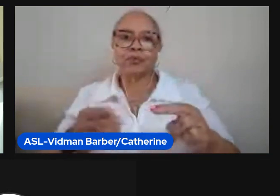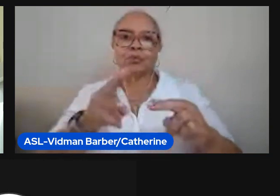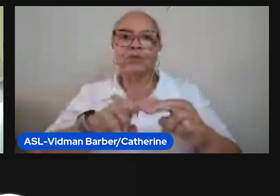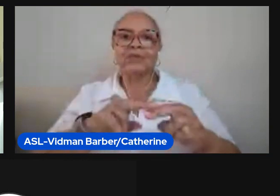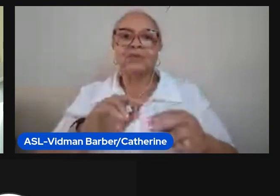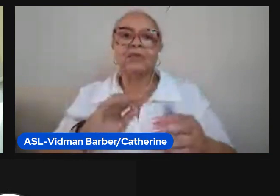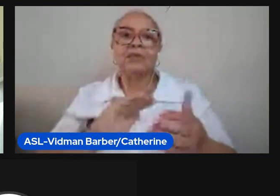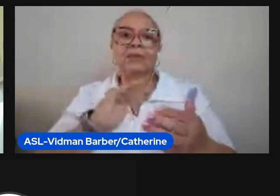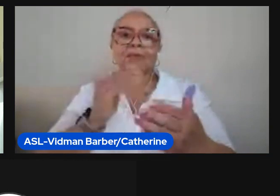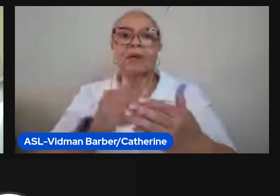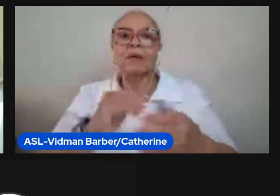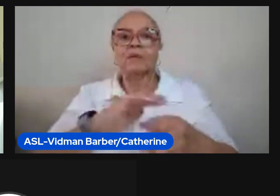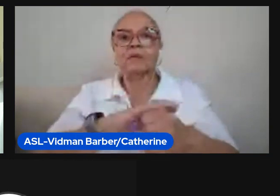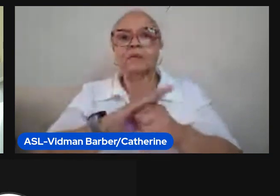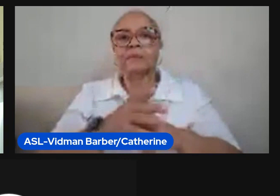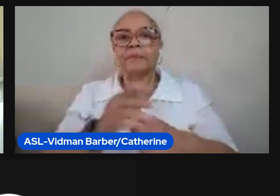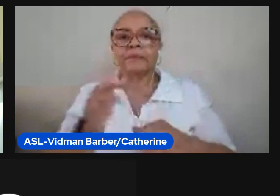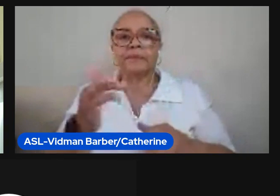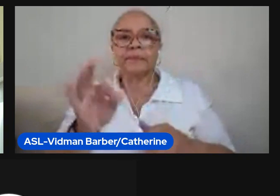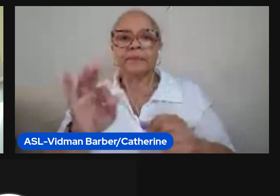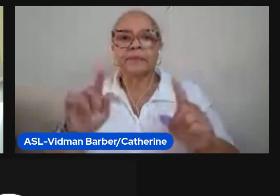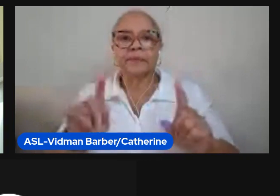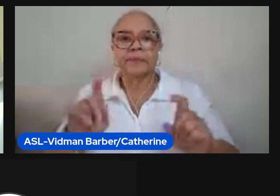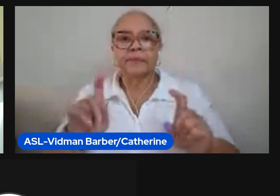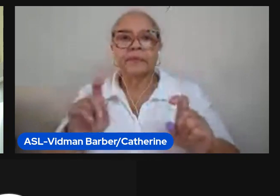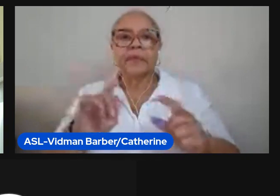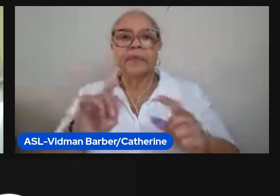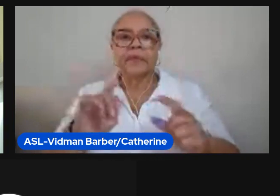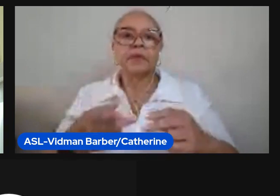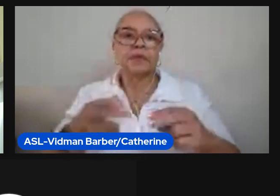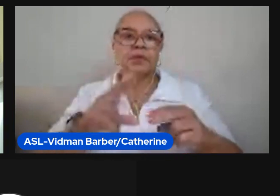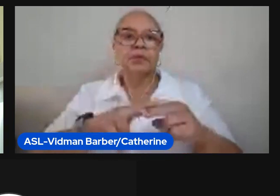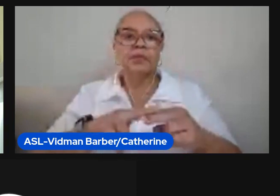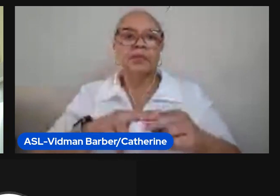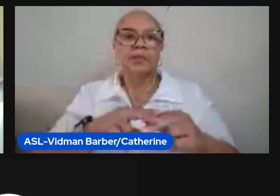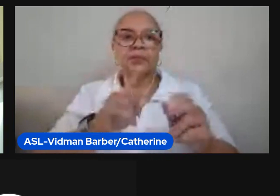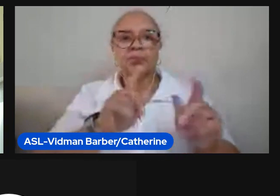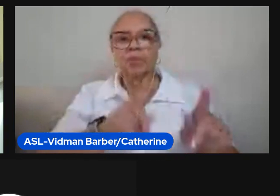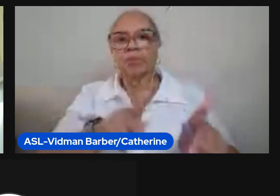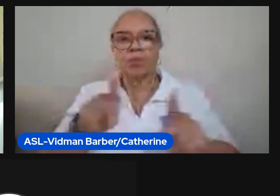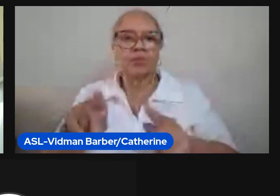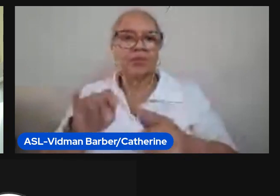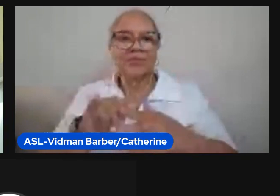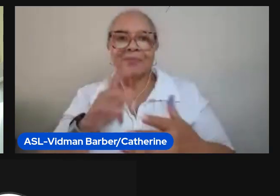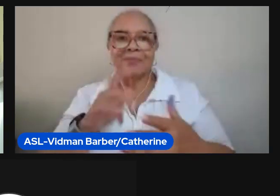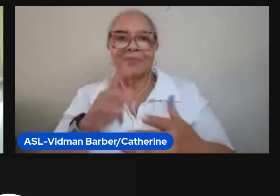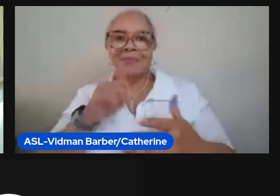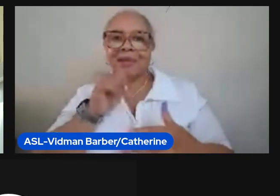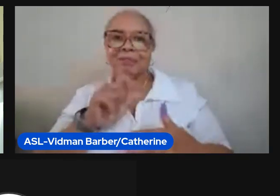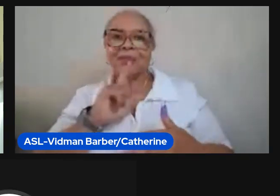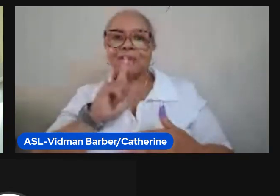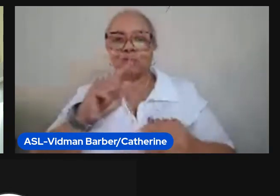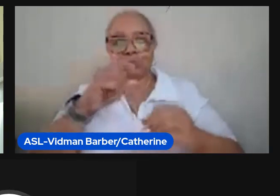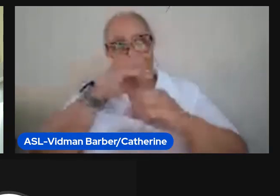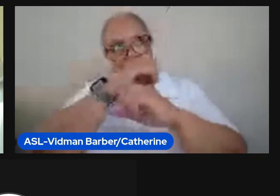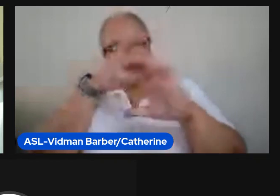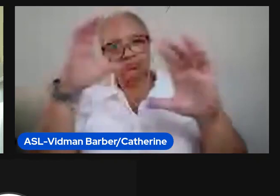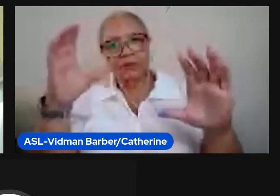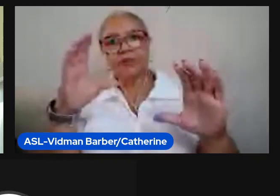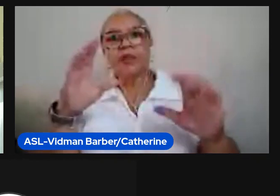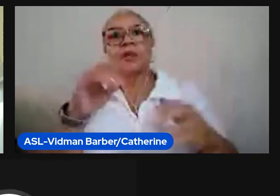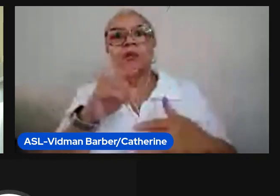of COVID-19 testing, that it is increasing proportionately, which might not actually depict the true picture. So what